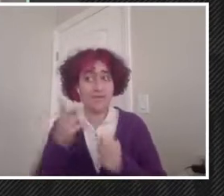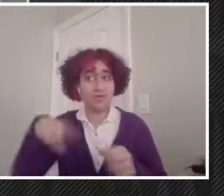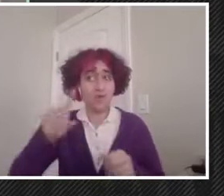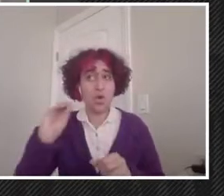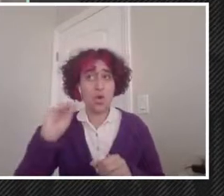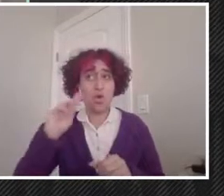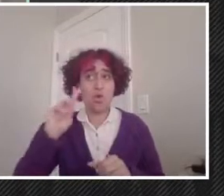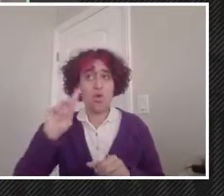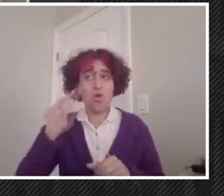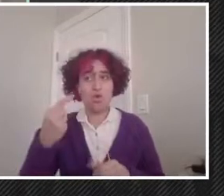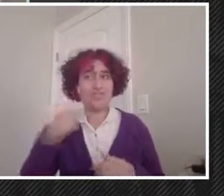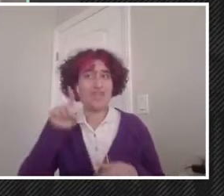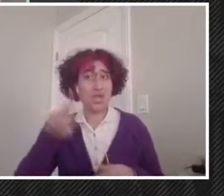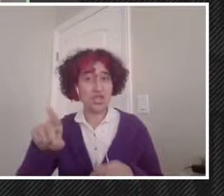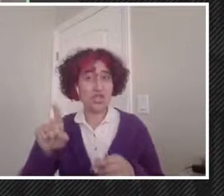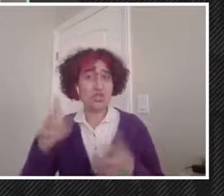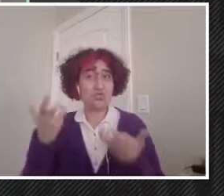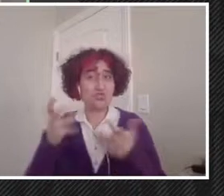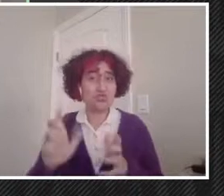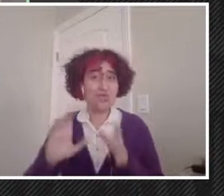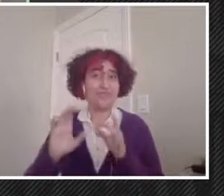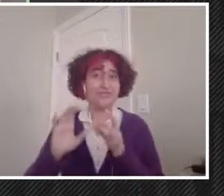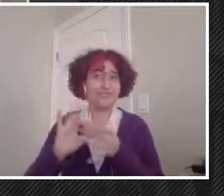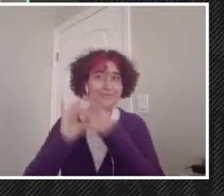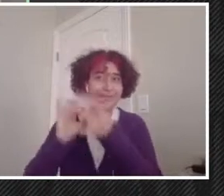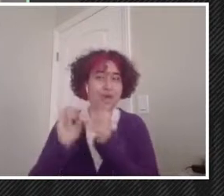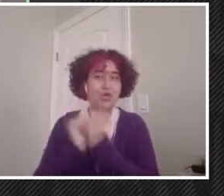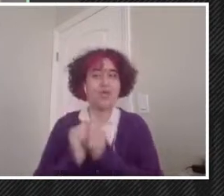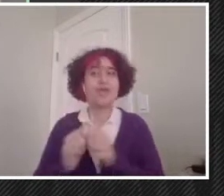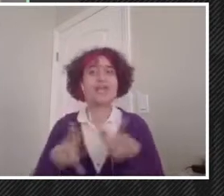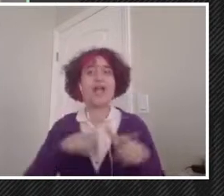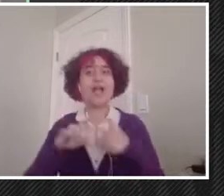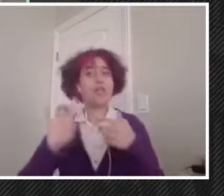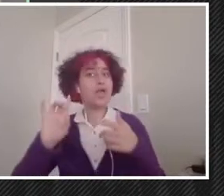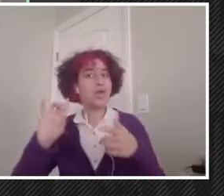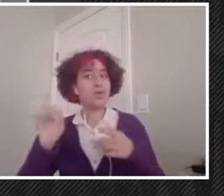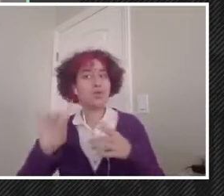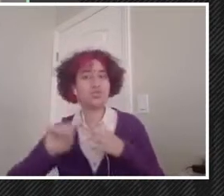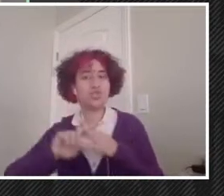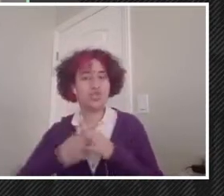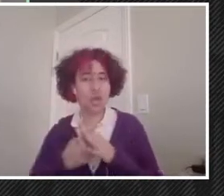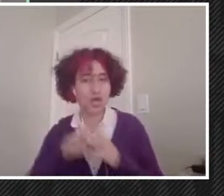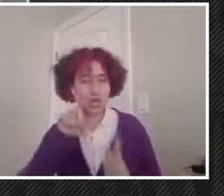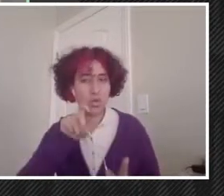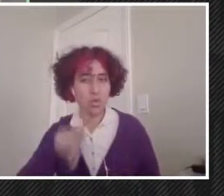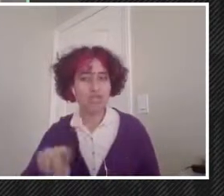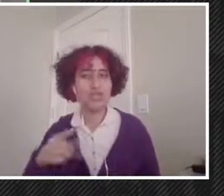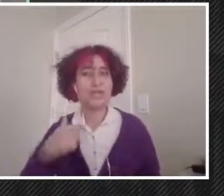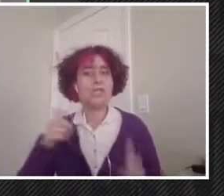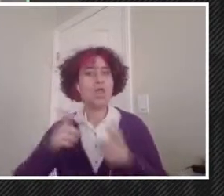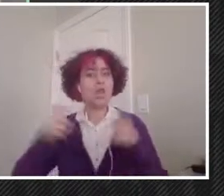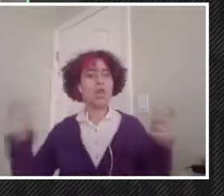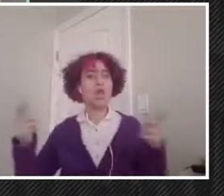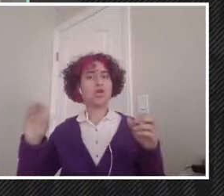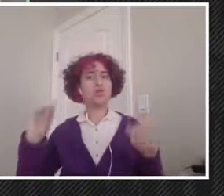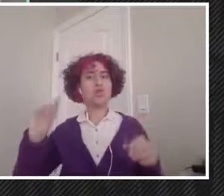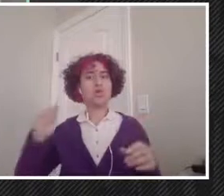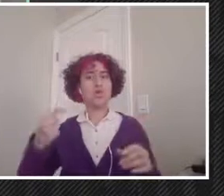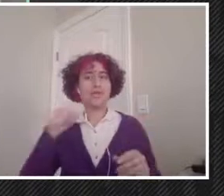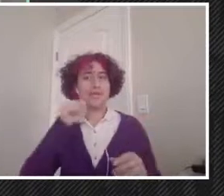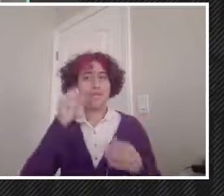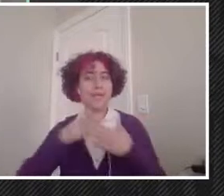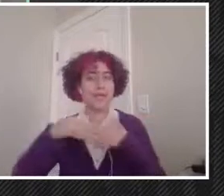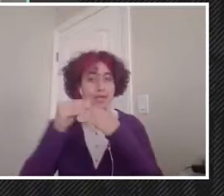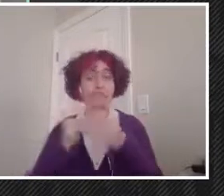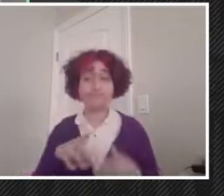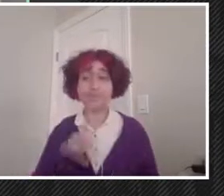you desire to be in partnership with. And then where you started the question at is larger organizations not being as nimble. It's true. This